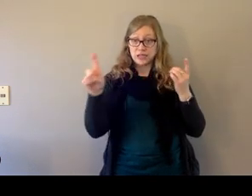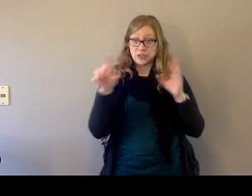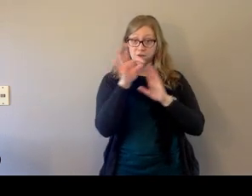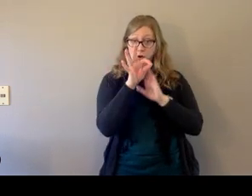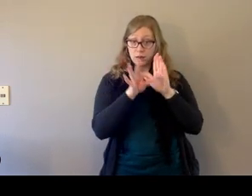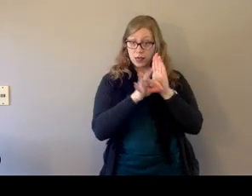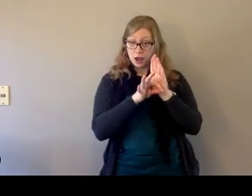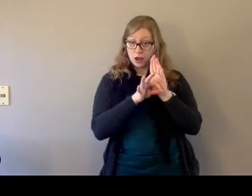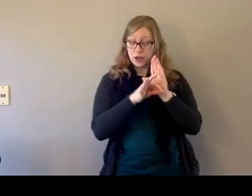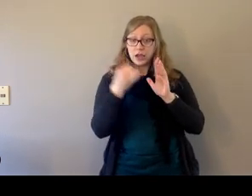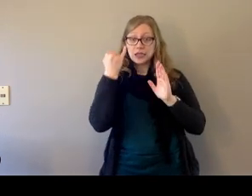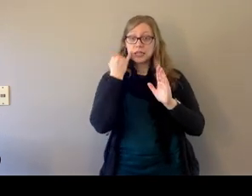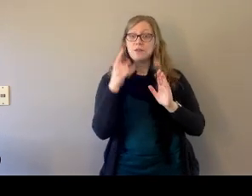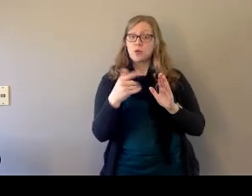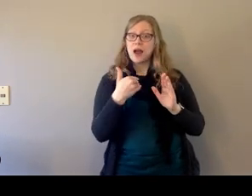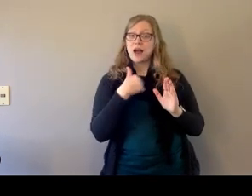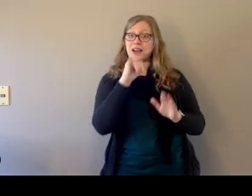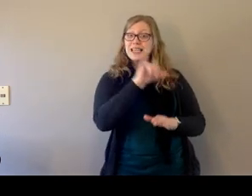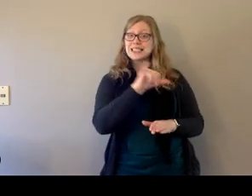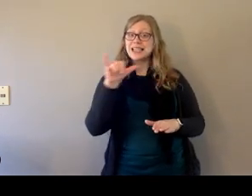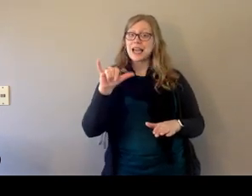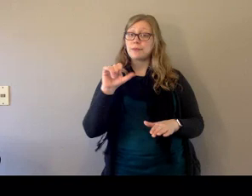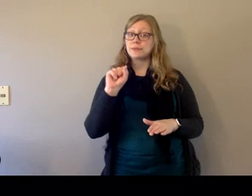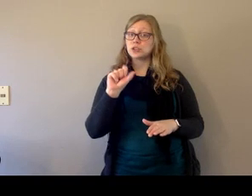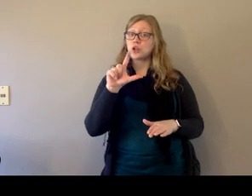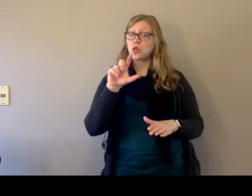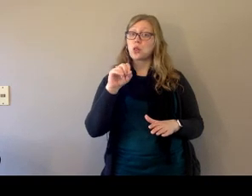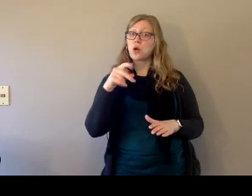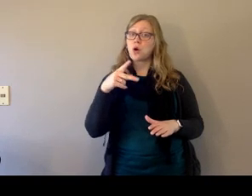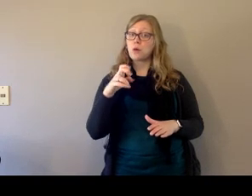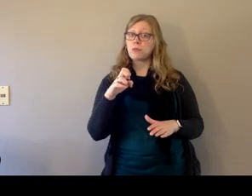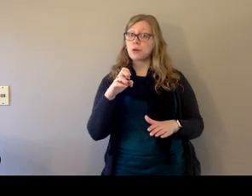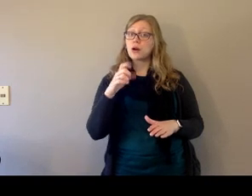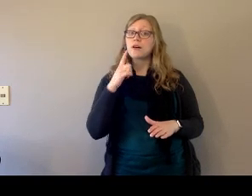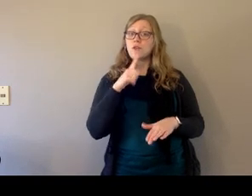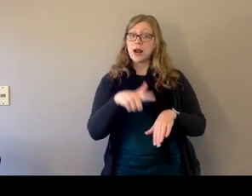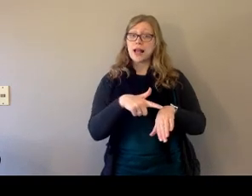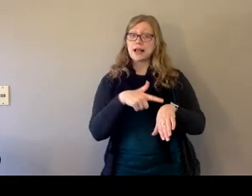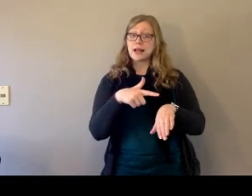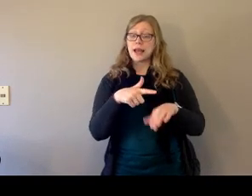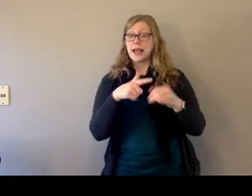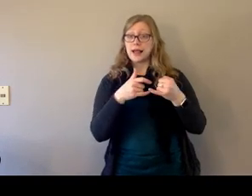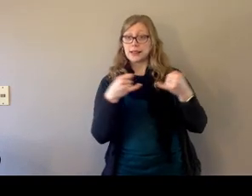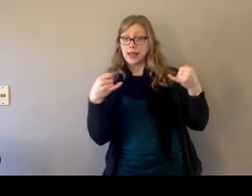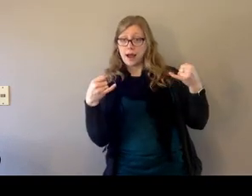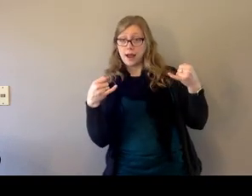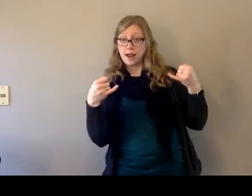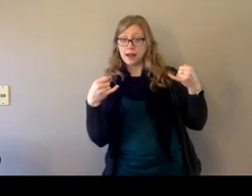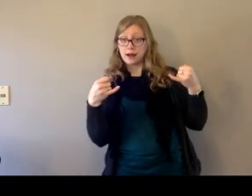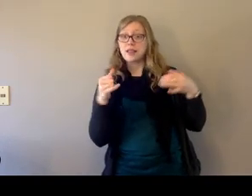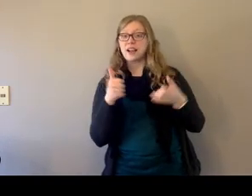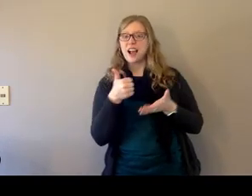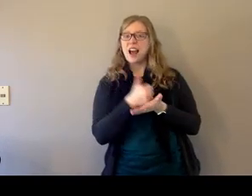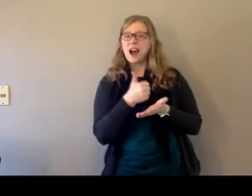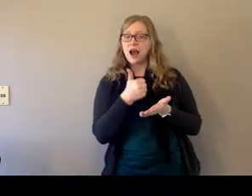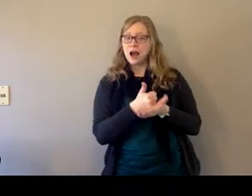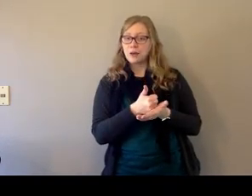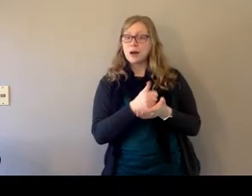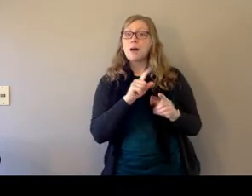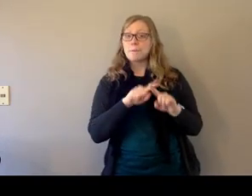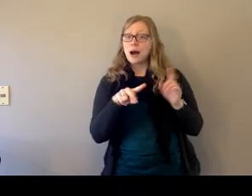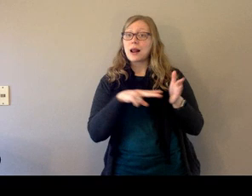have the same slope for a line segment, but also that it goes for the same distance.